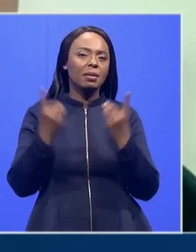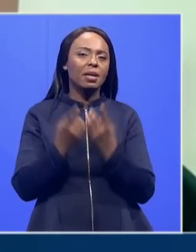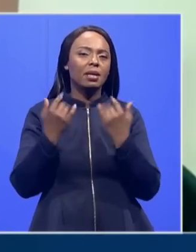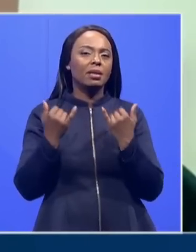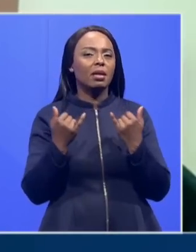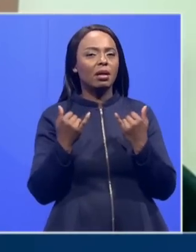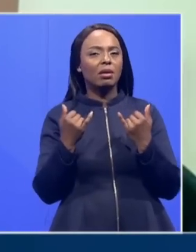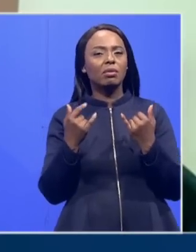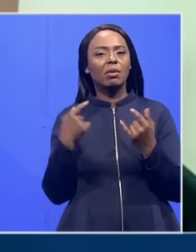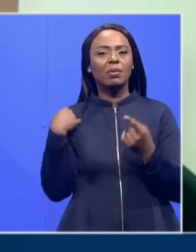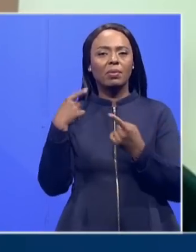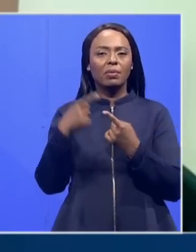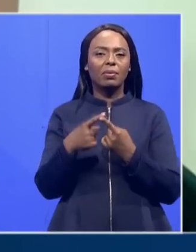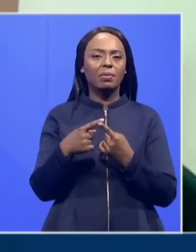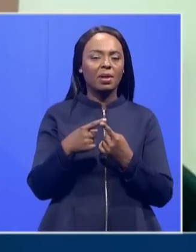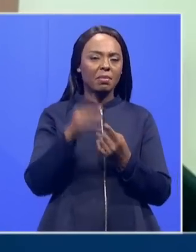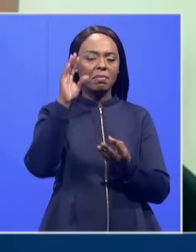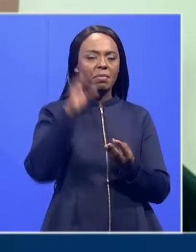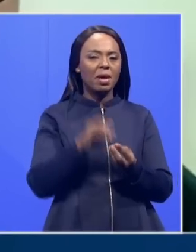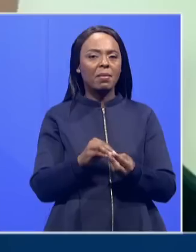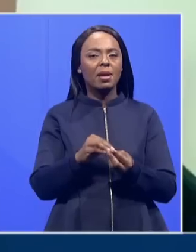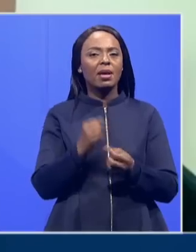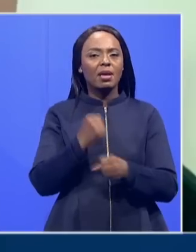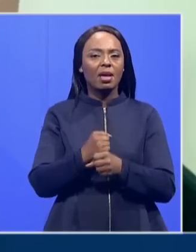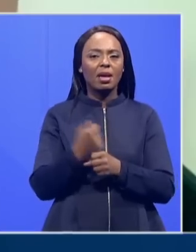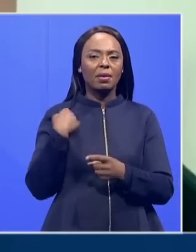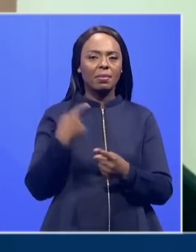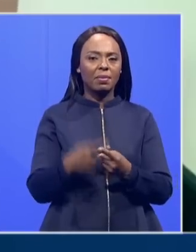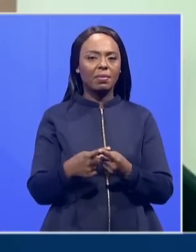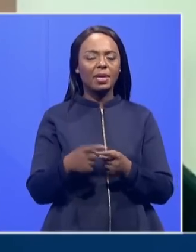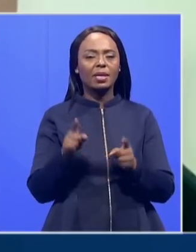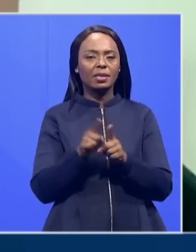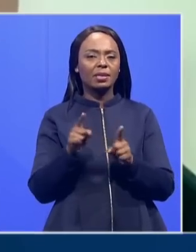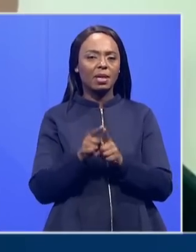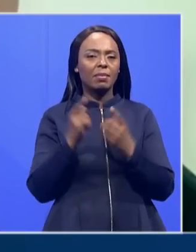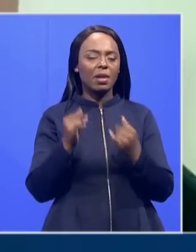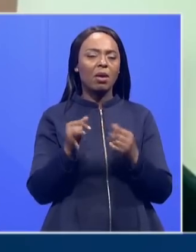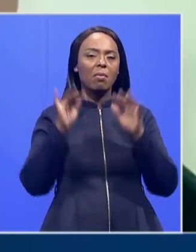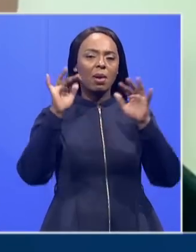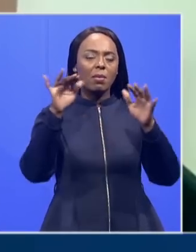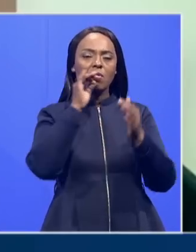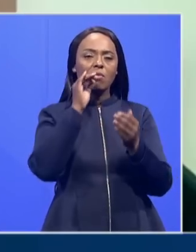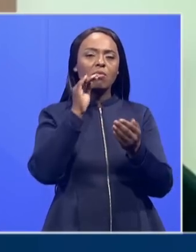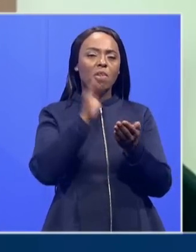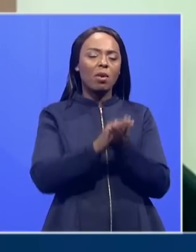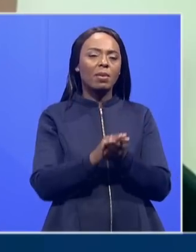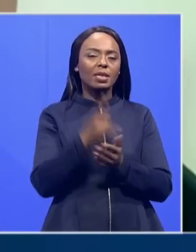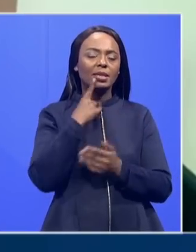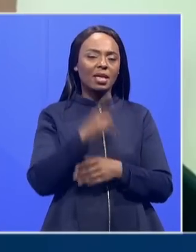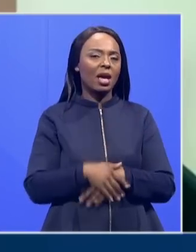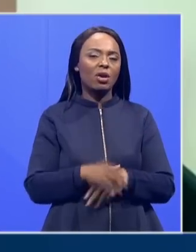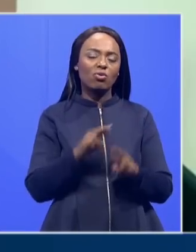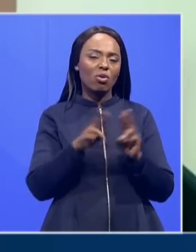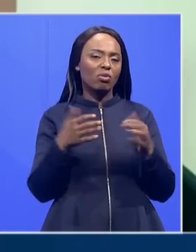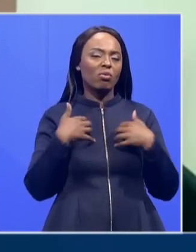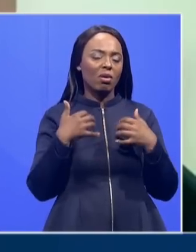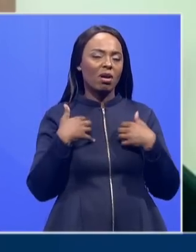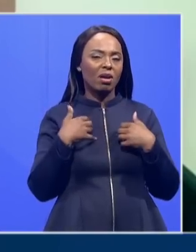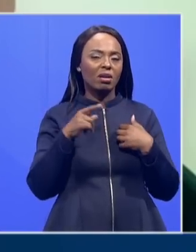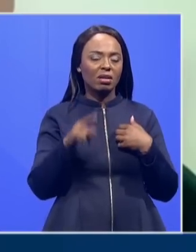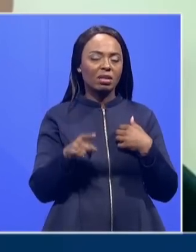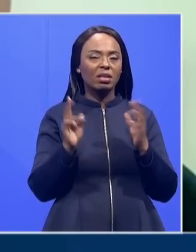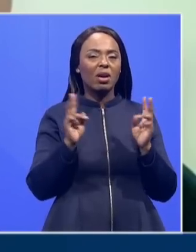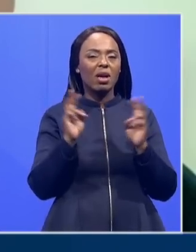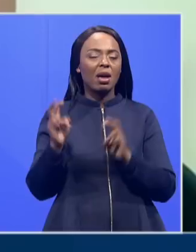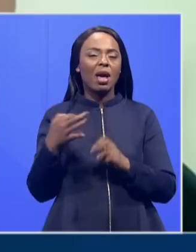gazetted over here. And we're also hearing there from the head of public diplomacy saying that there's nothing untoward about this application that has been